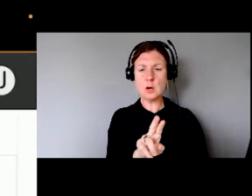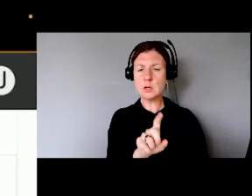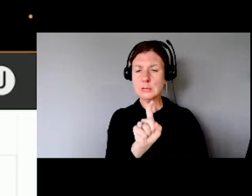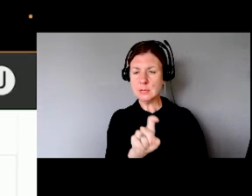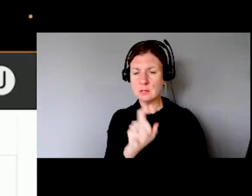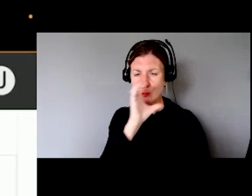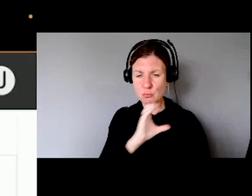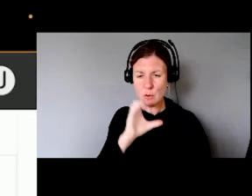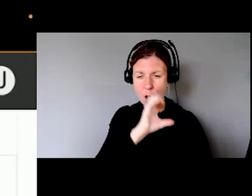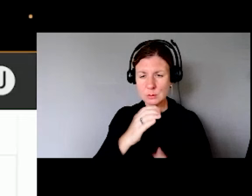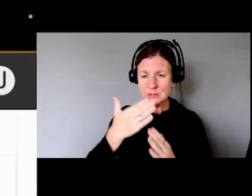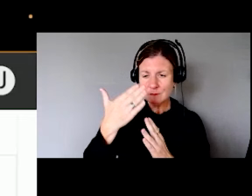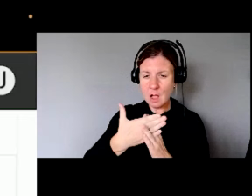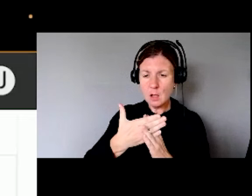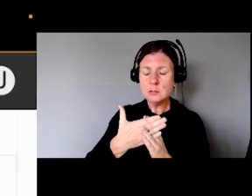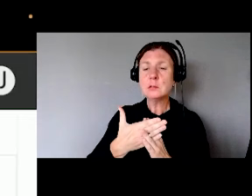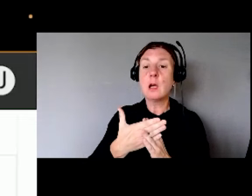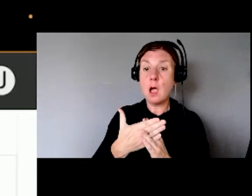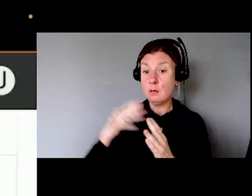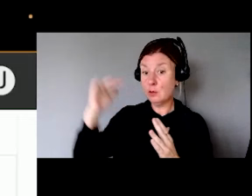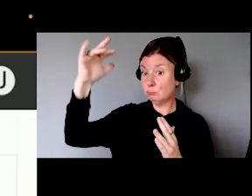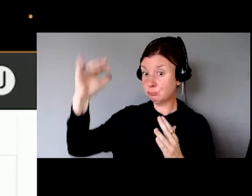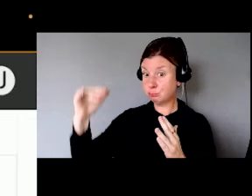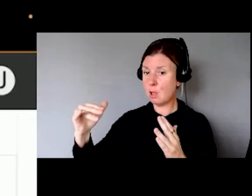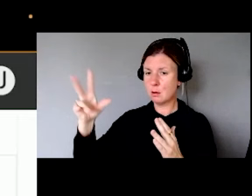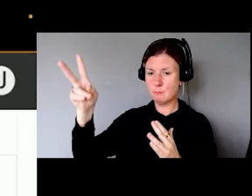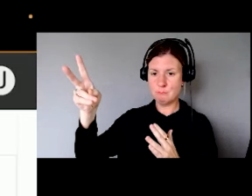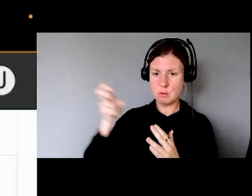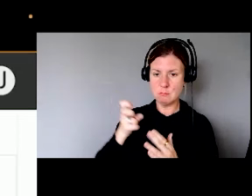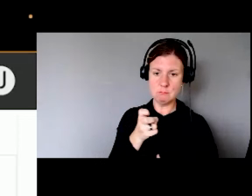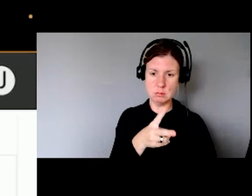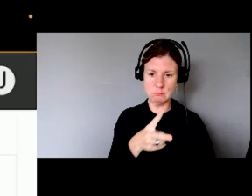if you would like to select from your desktop's binder.